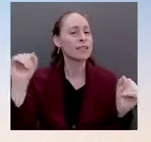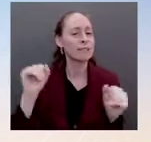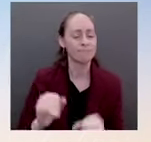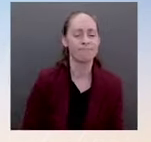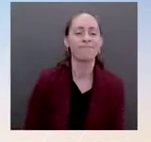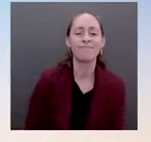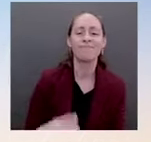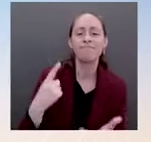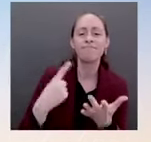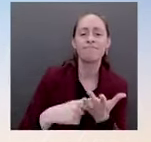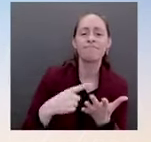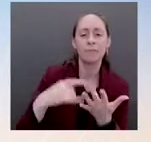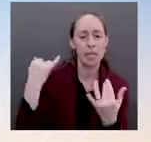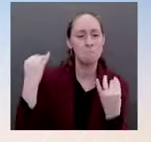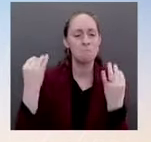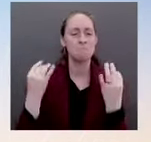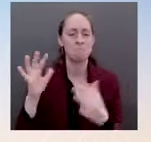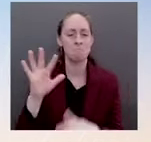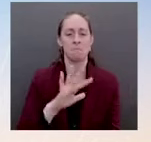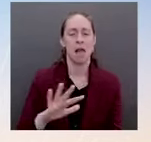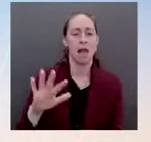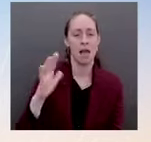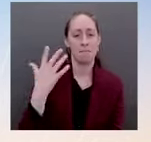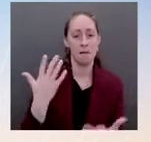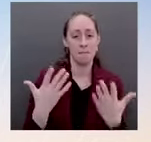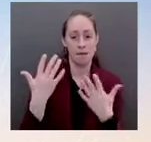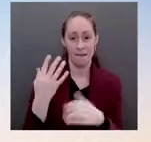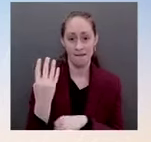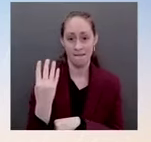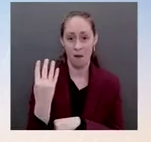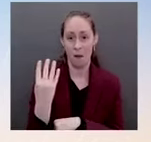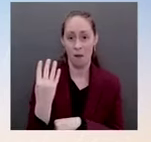three? Did about four mean three?